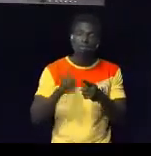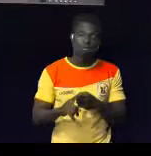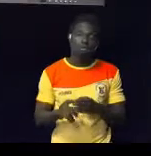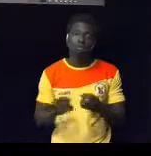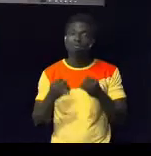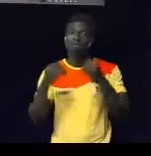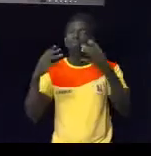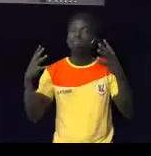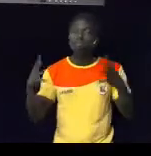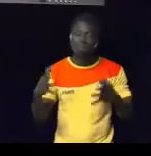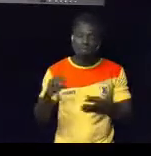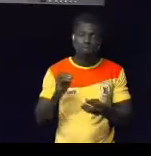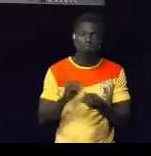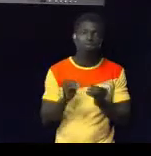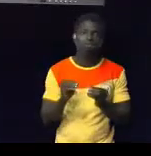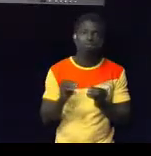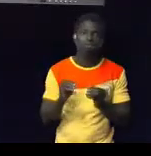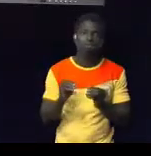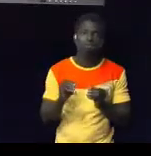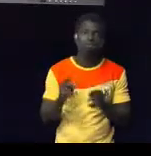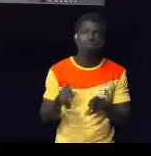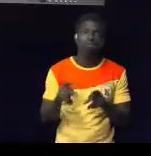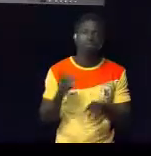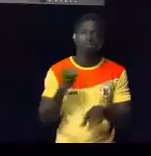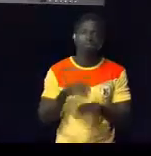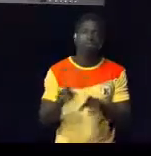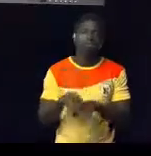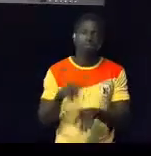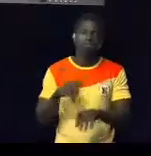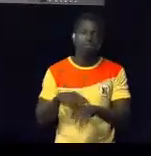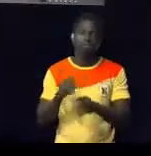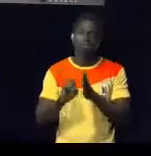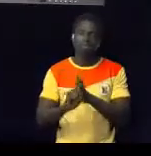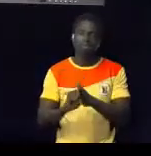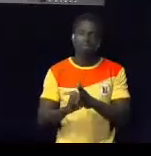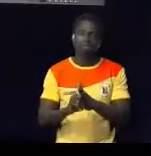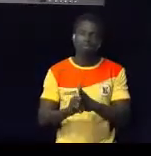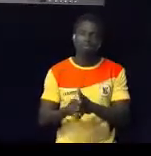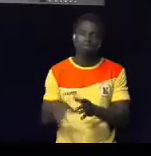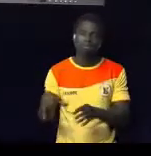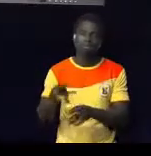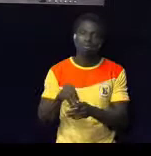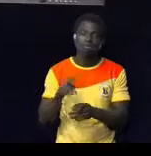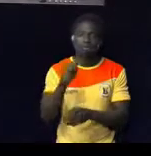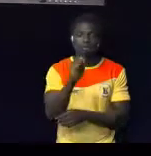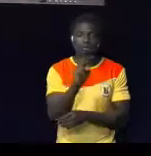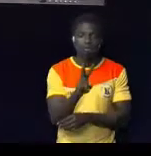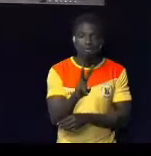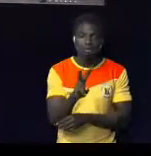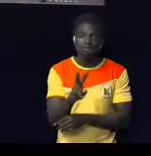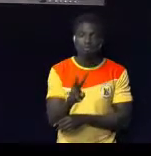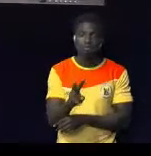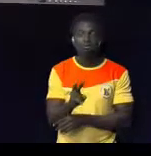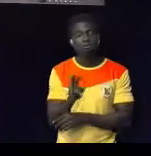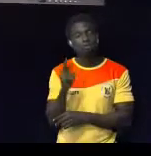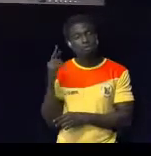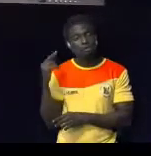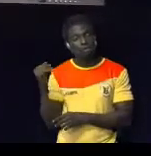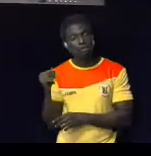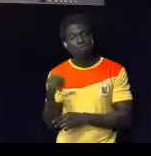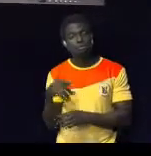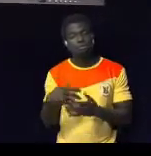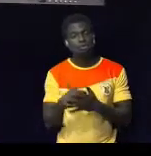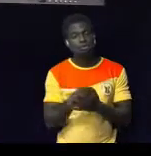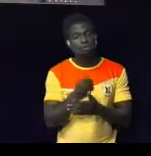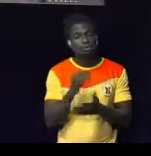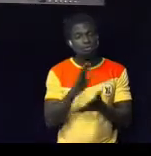reach information to a large number of people at the same time. What are the examples? This includes television is a part,